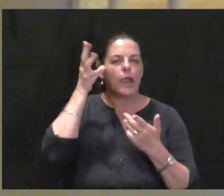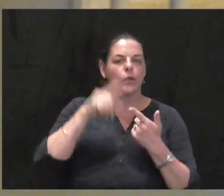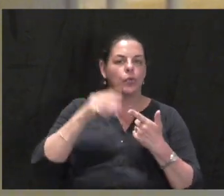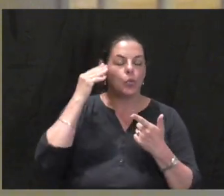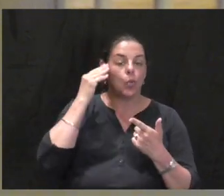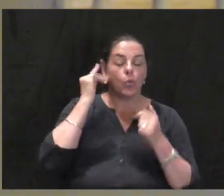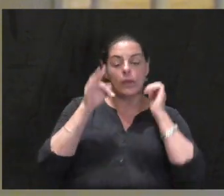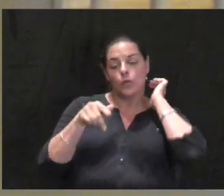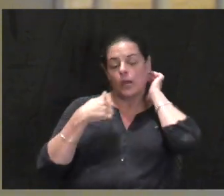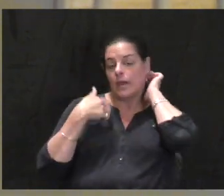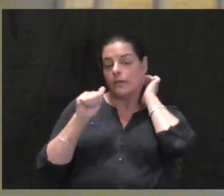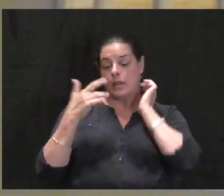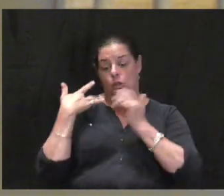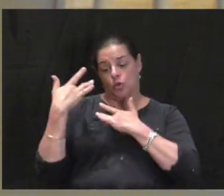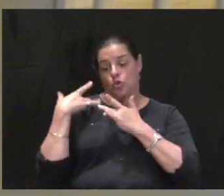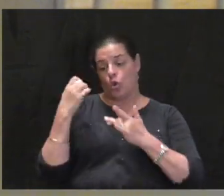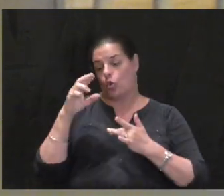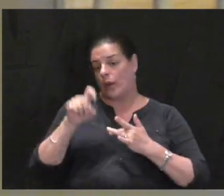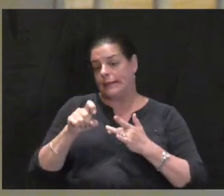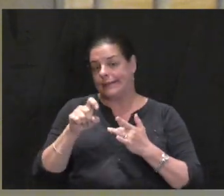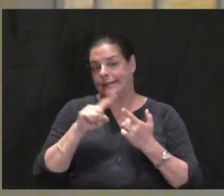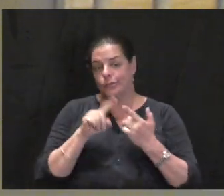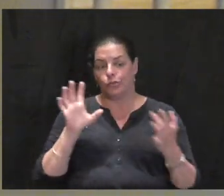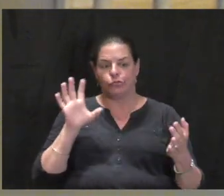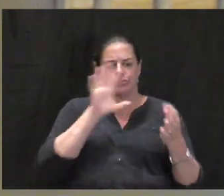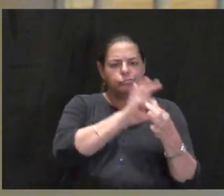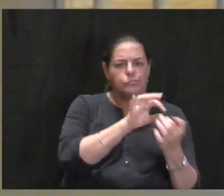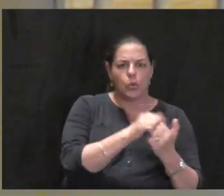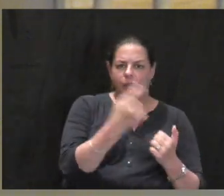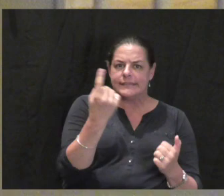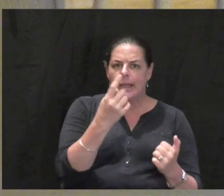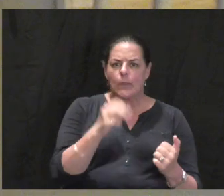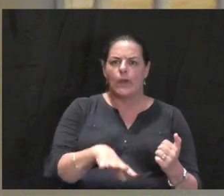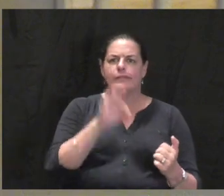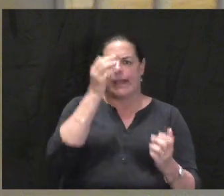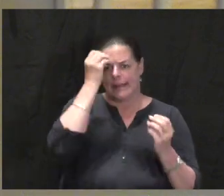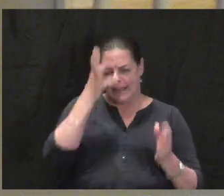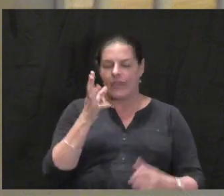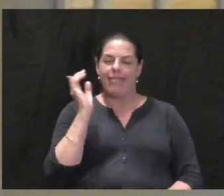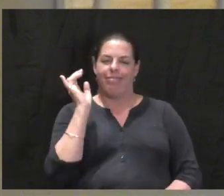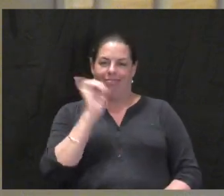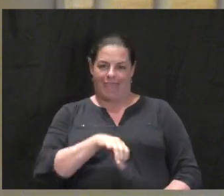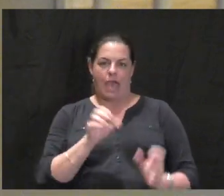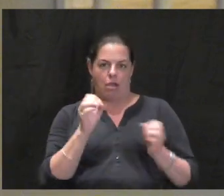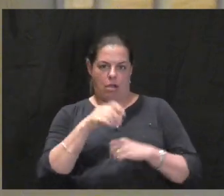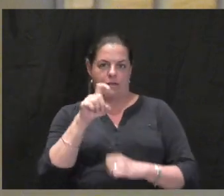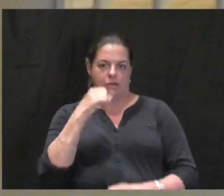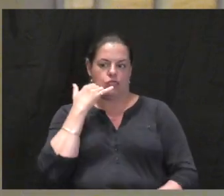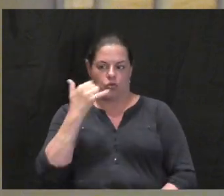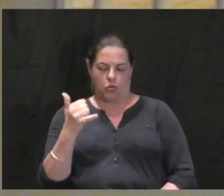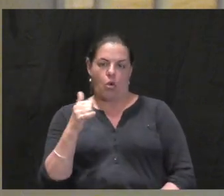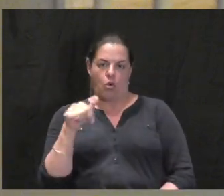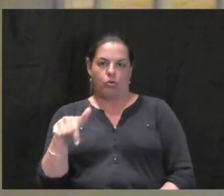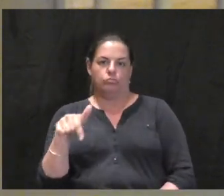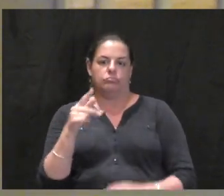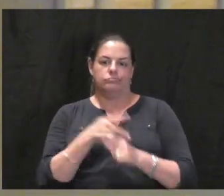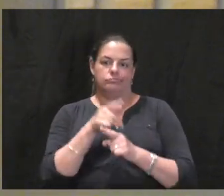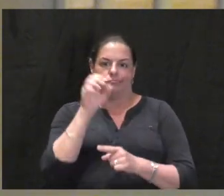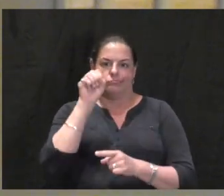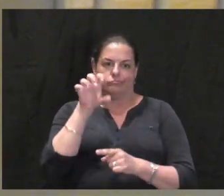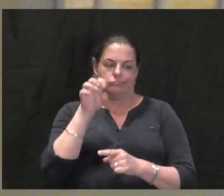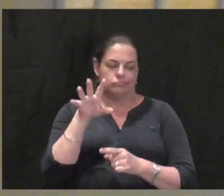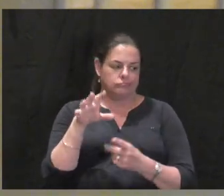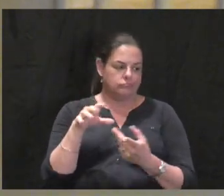say like a mediation, but really, she can be. Tammy has actually gone with me to a meeting, and very,